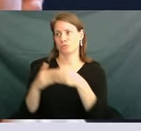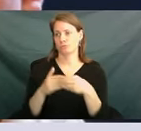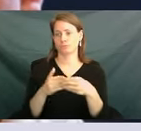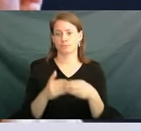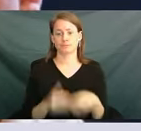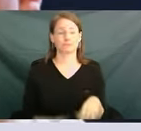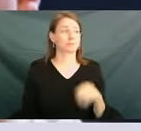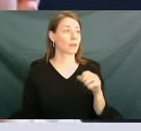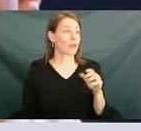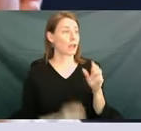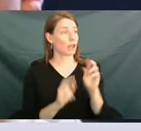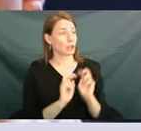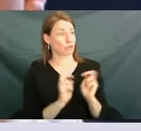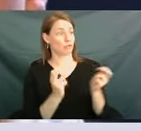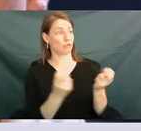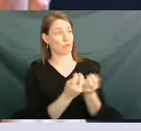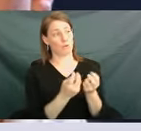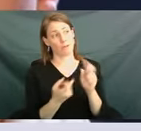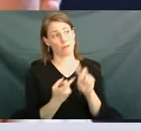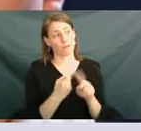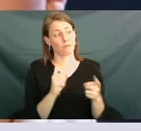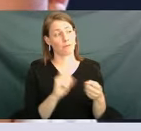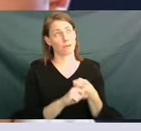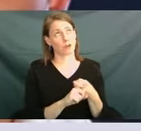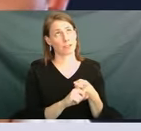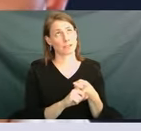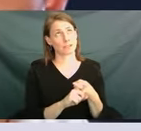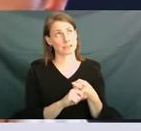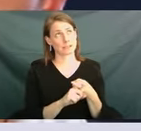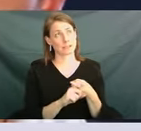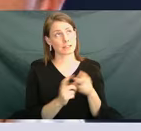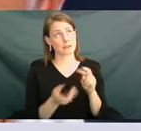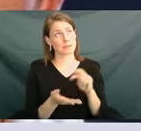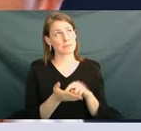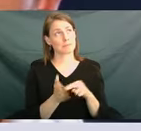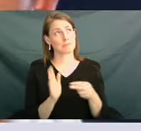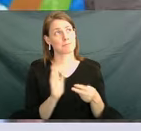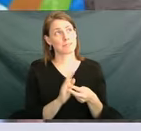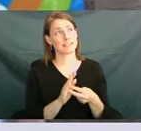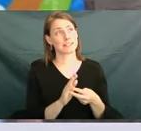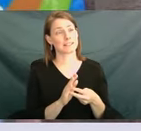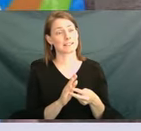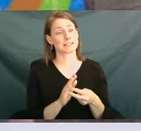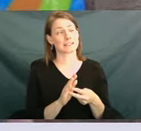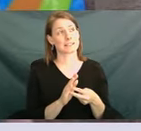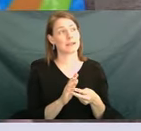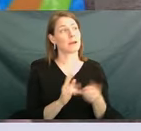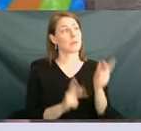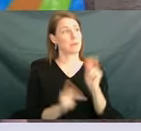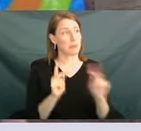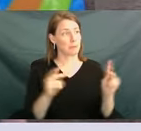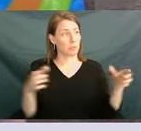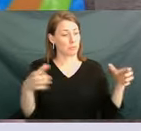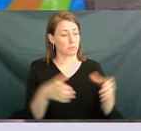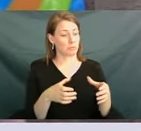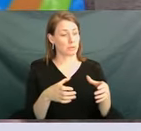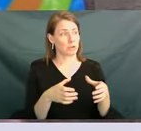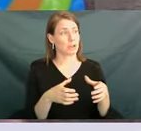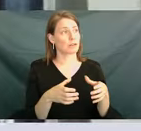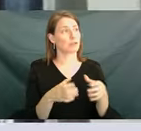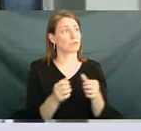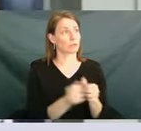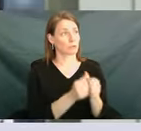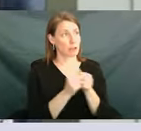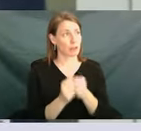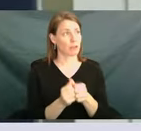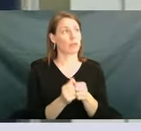help people come down and help them with the work. Welcome to Ben's Circle of Friends.